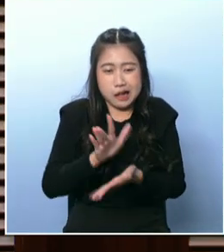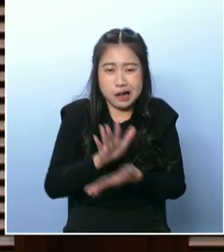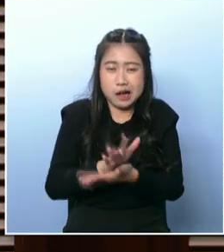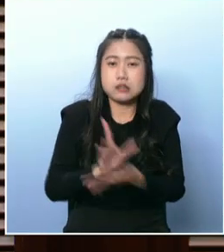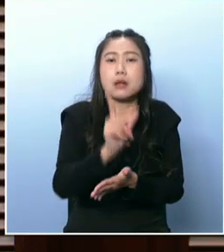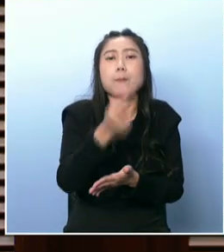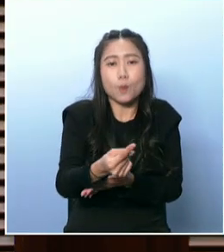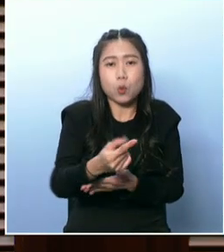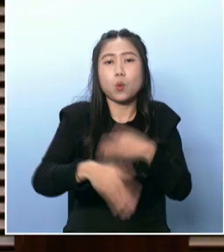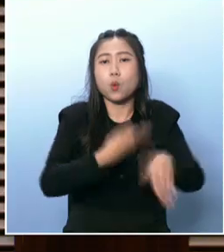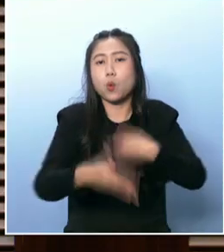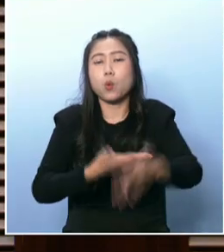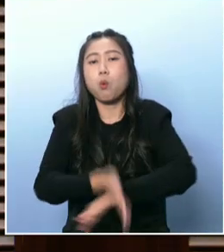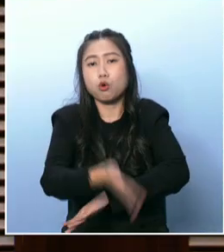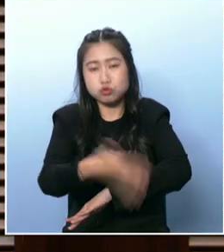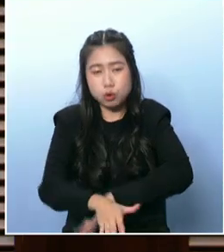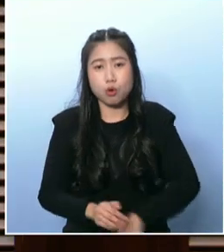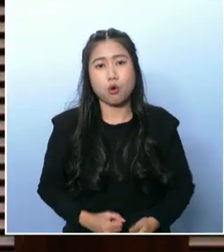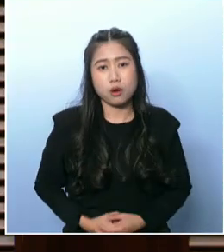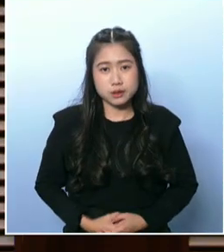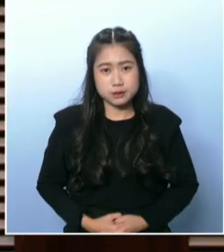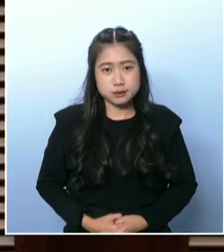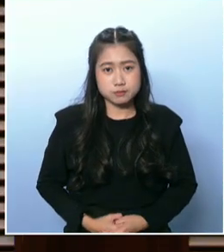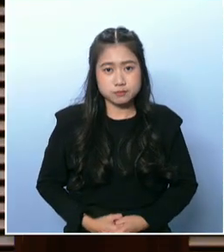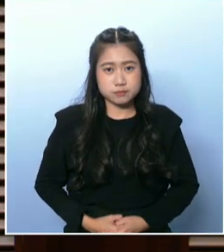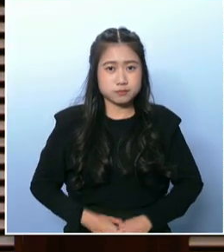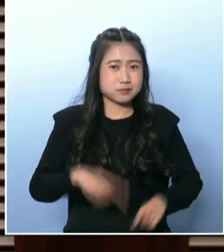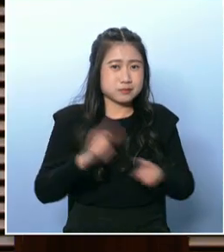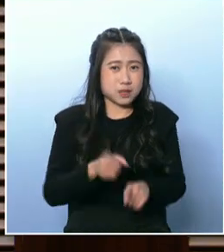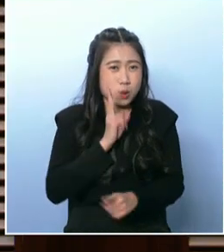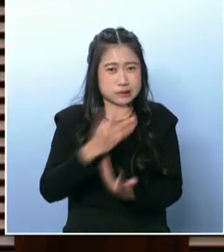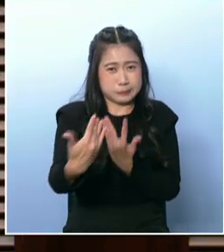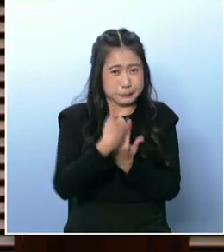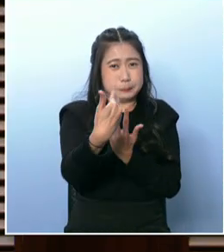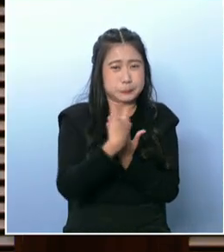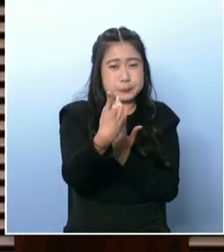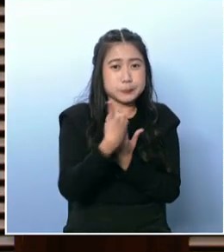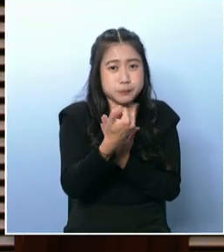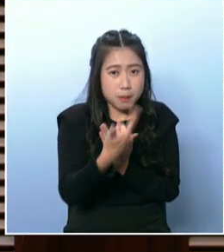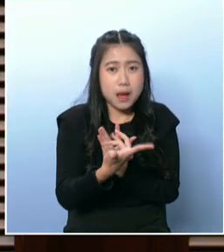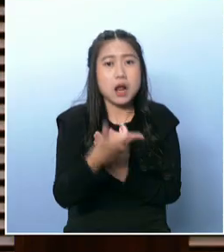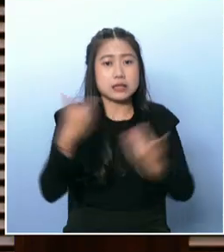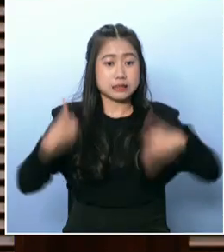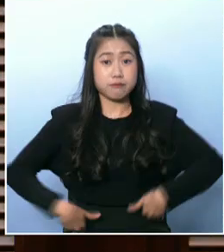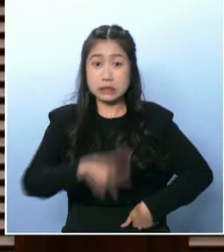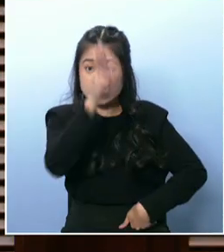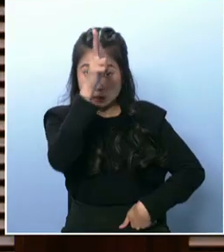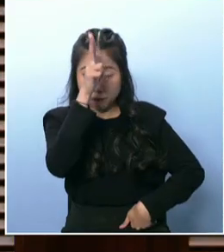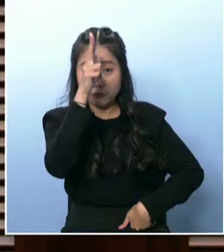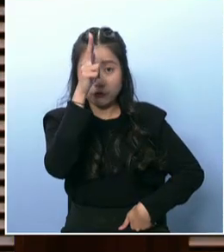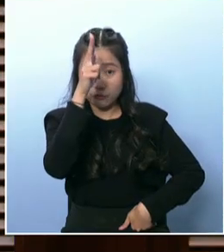have already have half of the time of the scheme operators. So we need to see how we